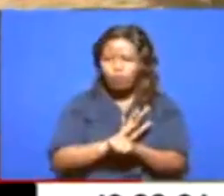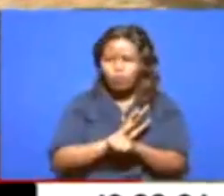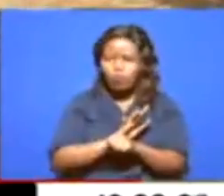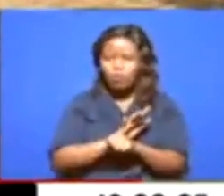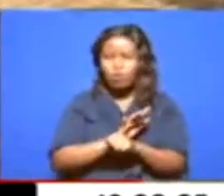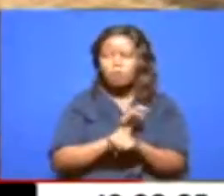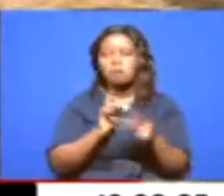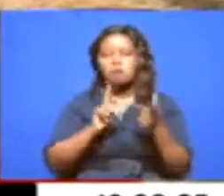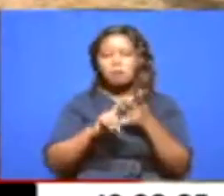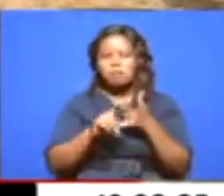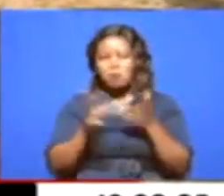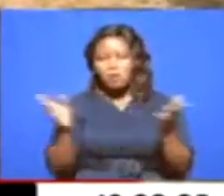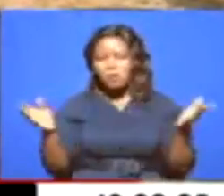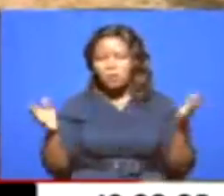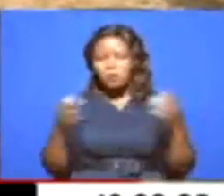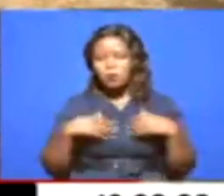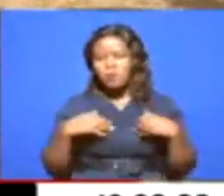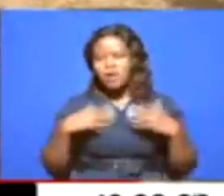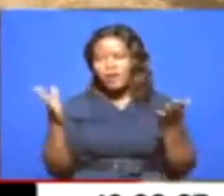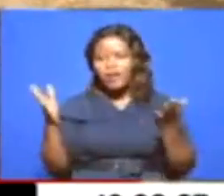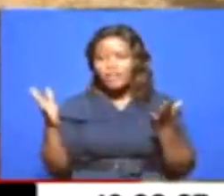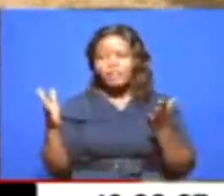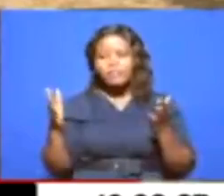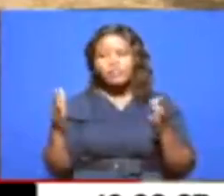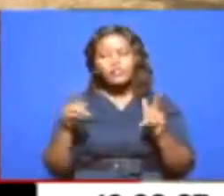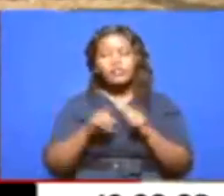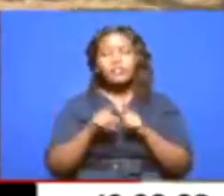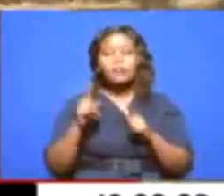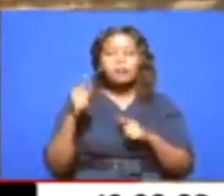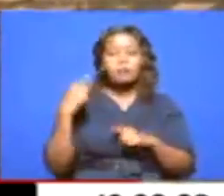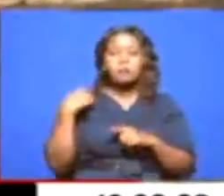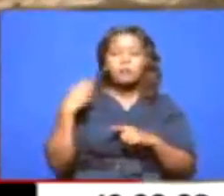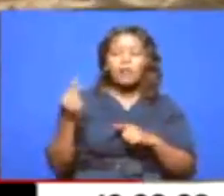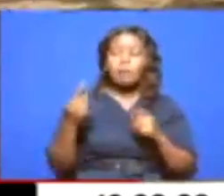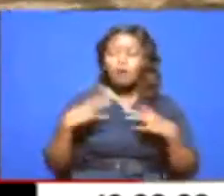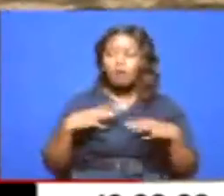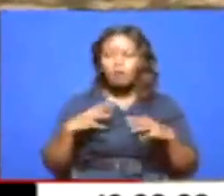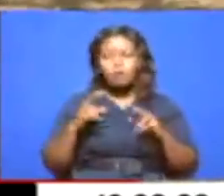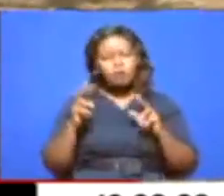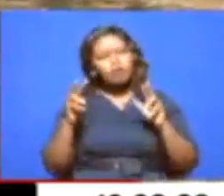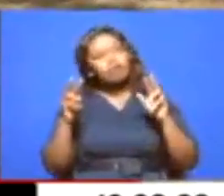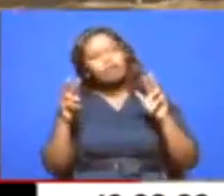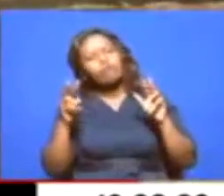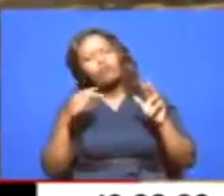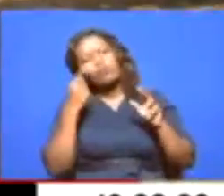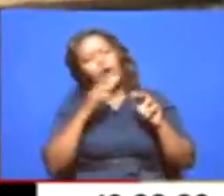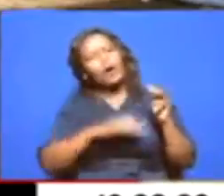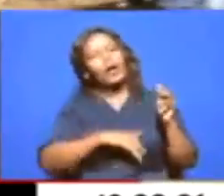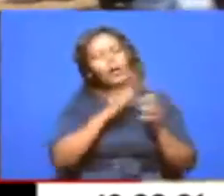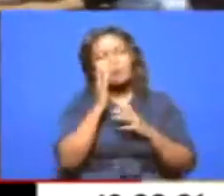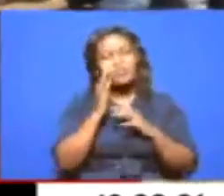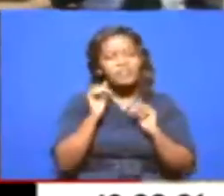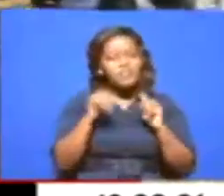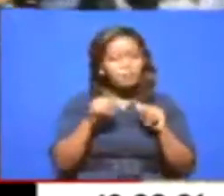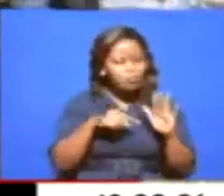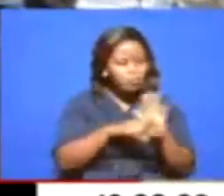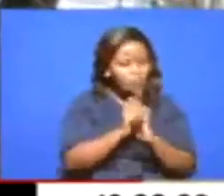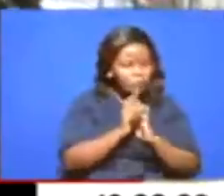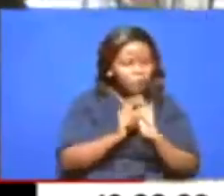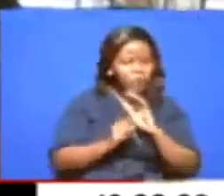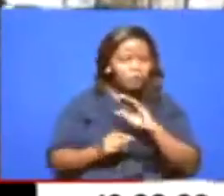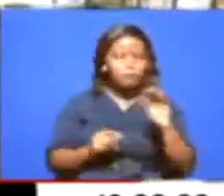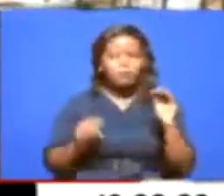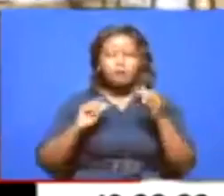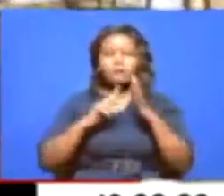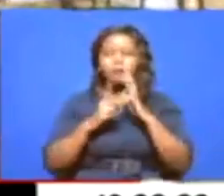There was a spillover of almost equally the same number of spectators outside. They were not able to go in. So we thought